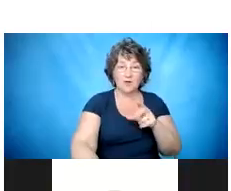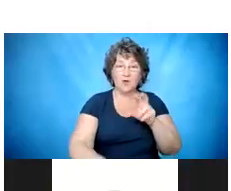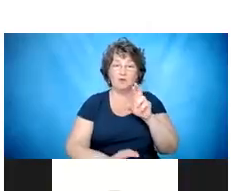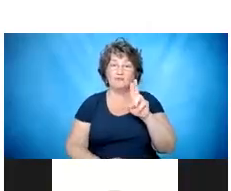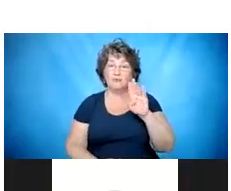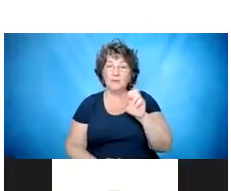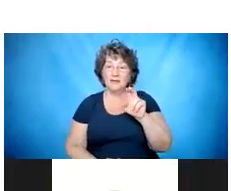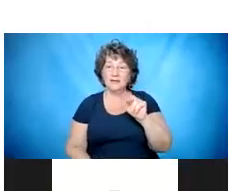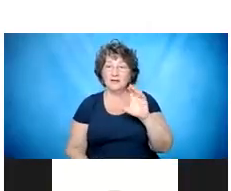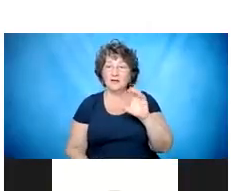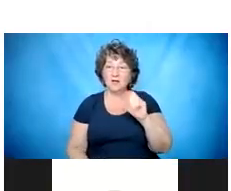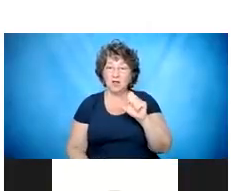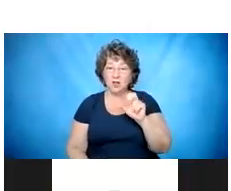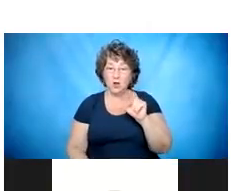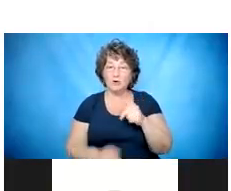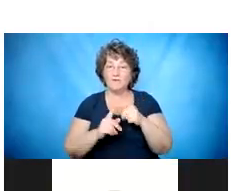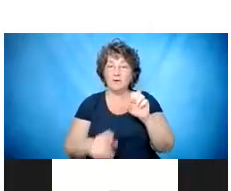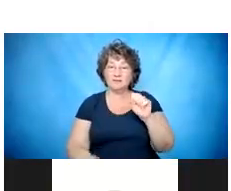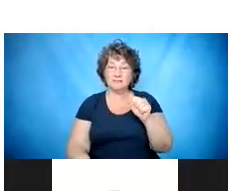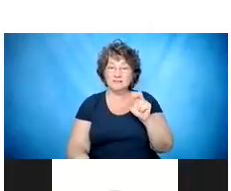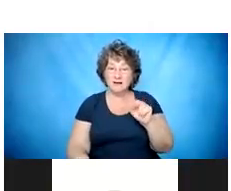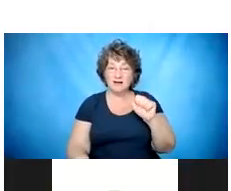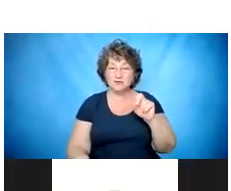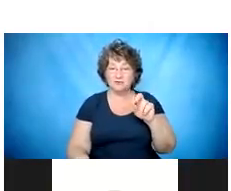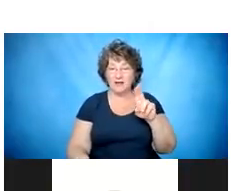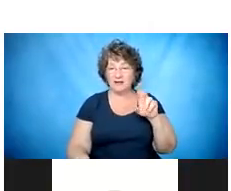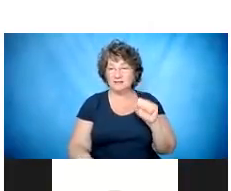Great, thank you so much for being here, and I'll go ahead and hand it off to you now.